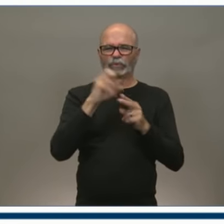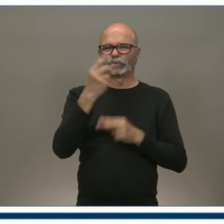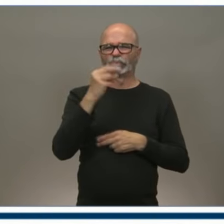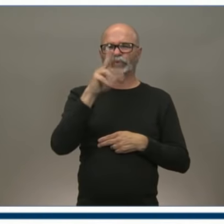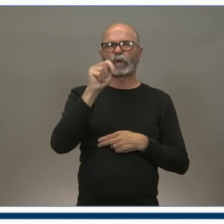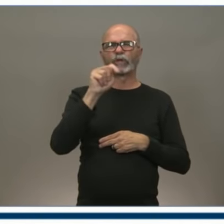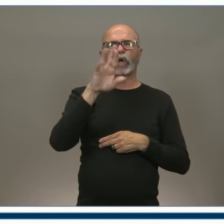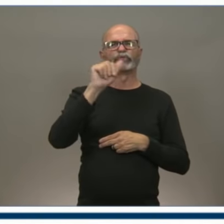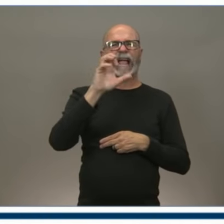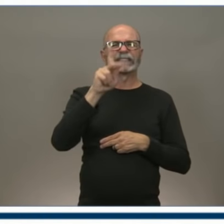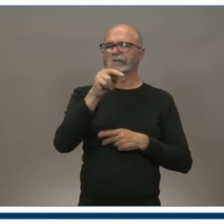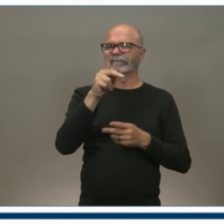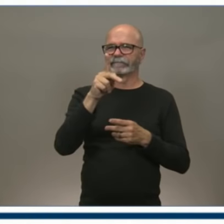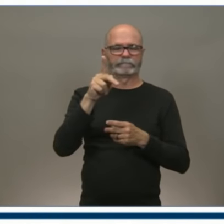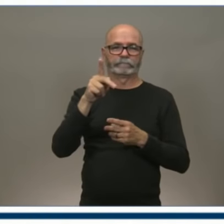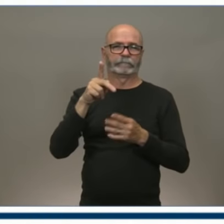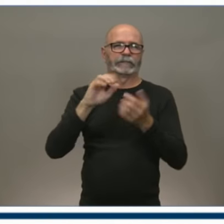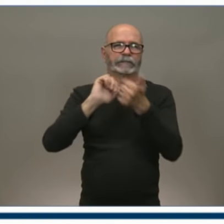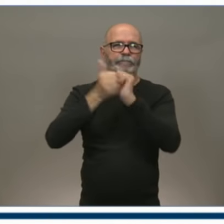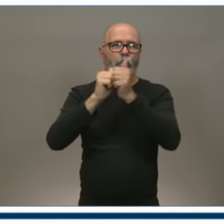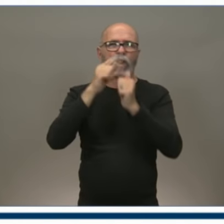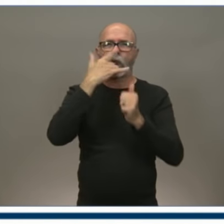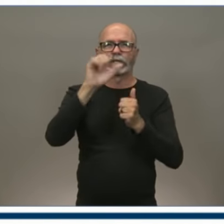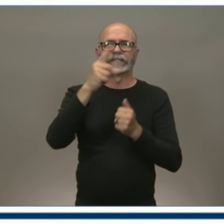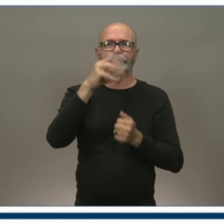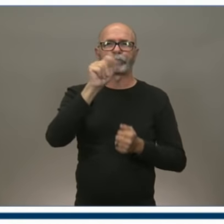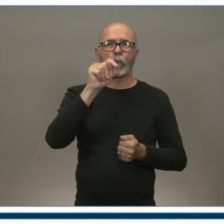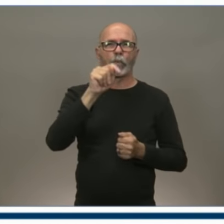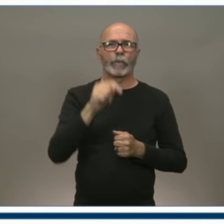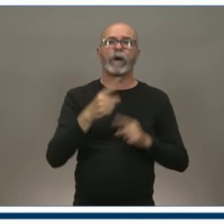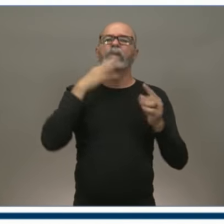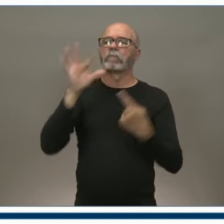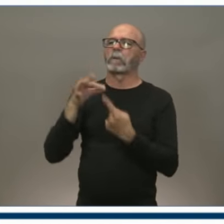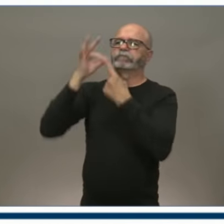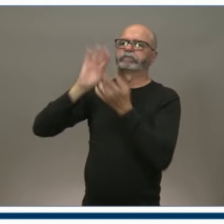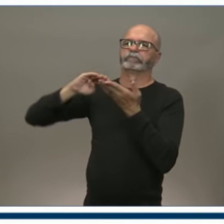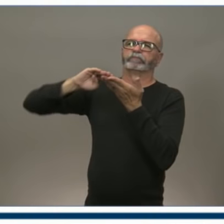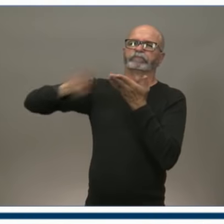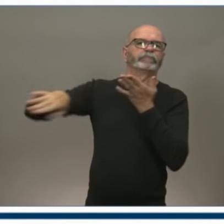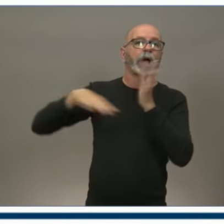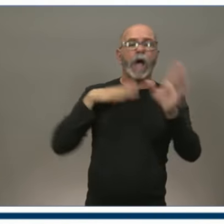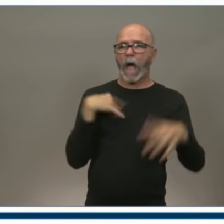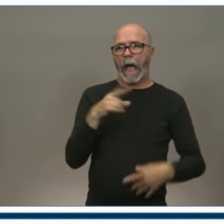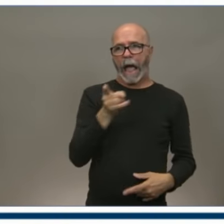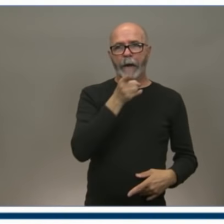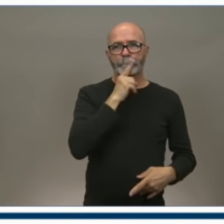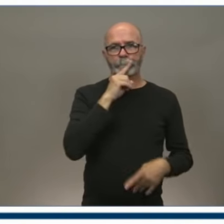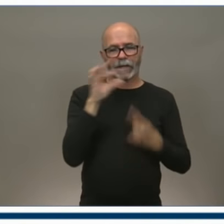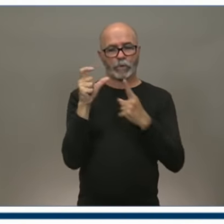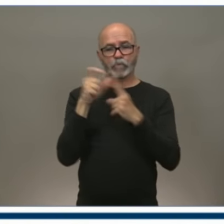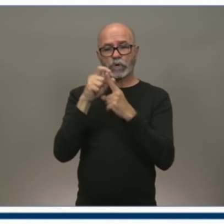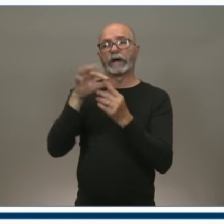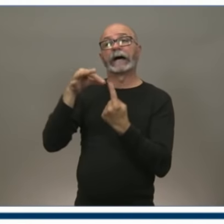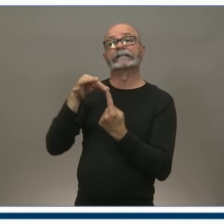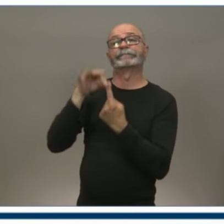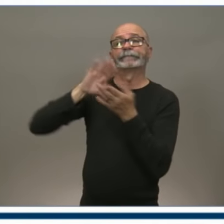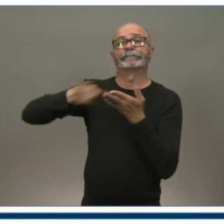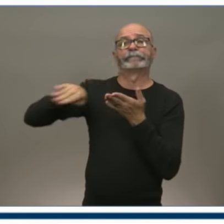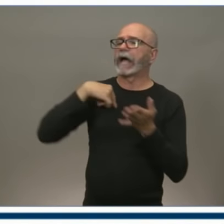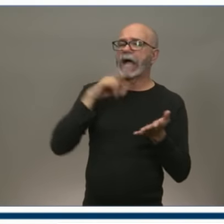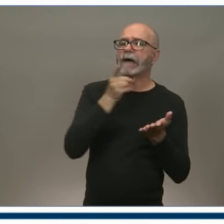here? So an exemption is the wrong answer. So I've been working with the national organization